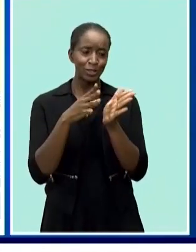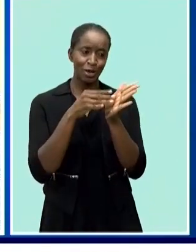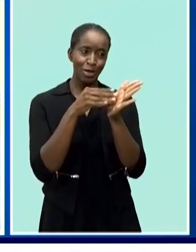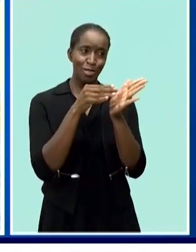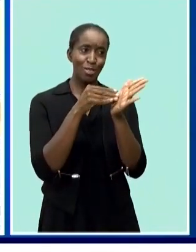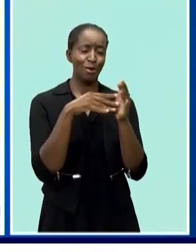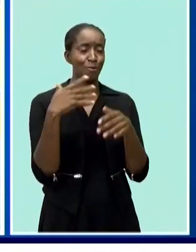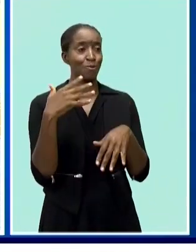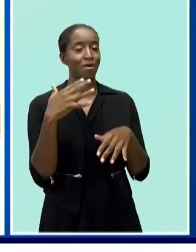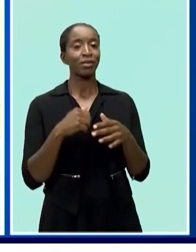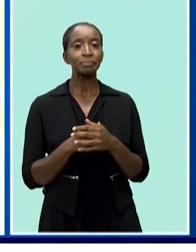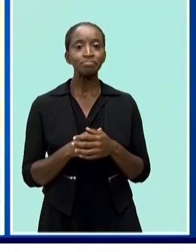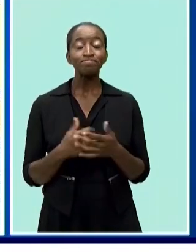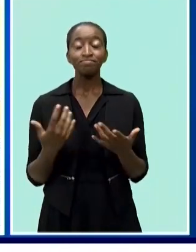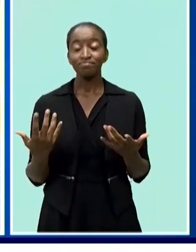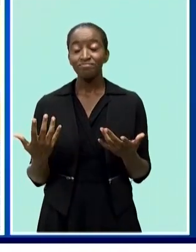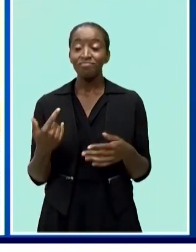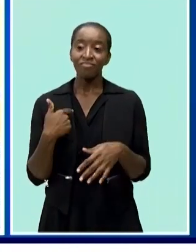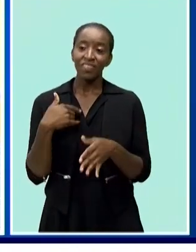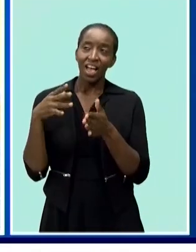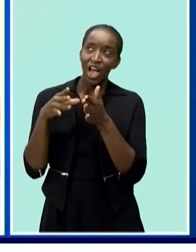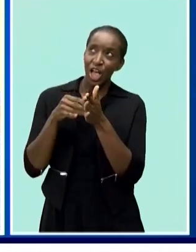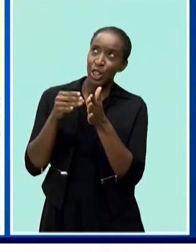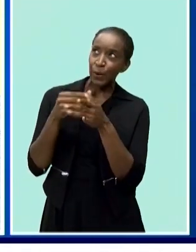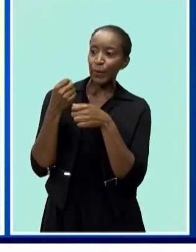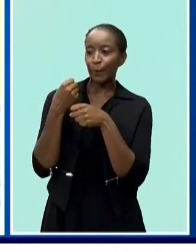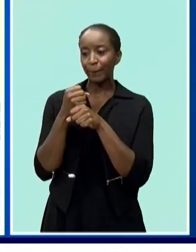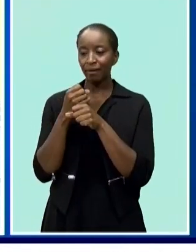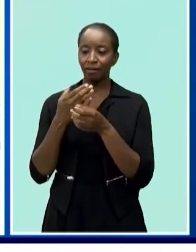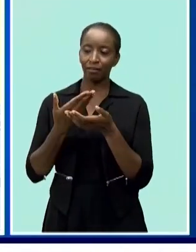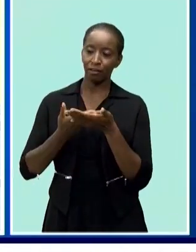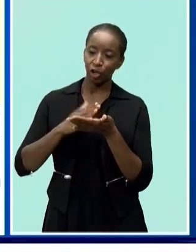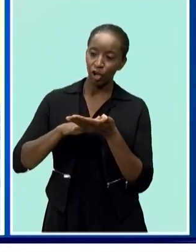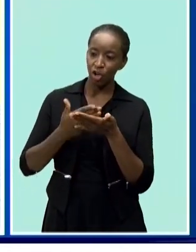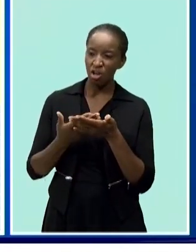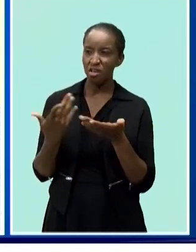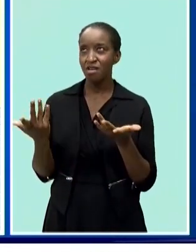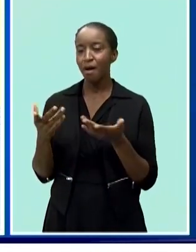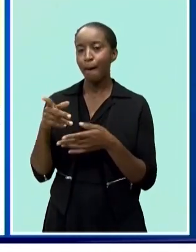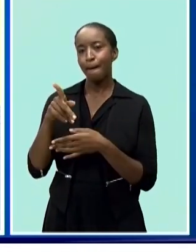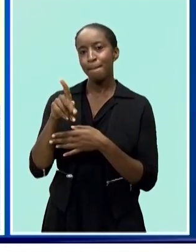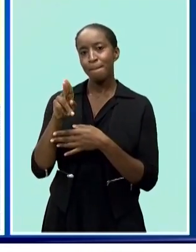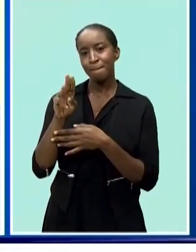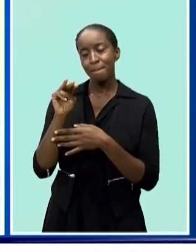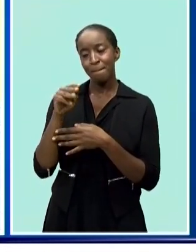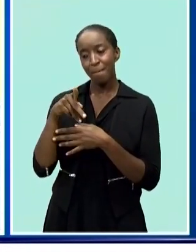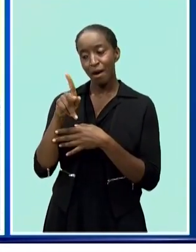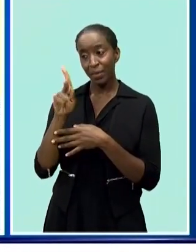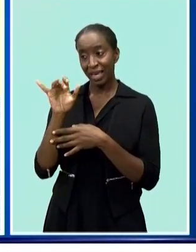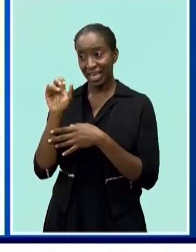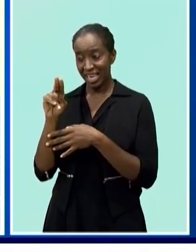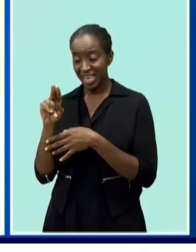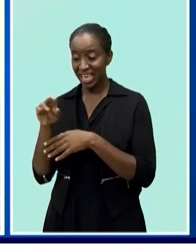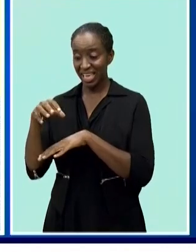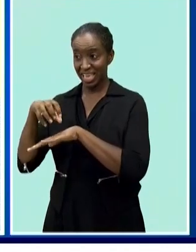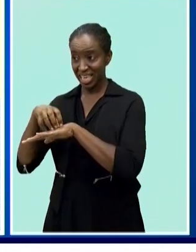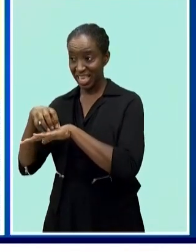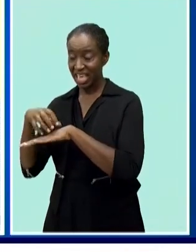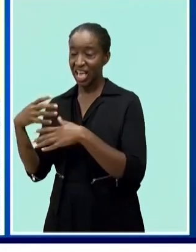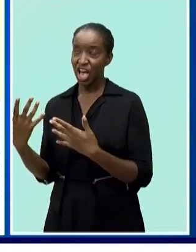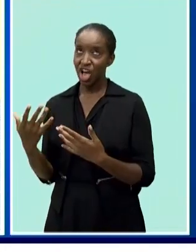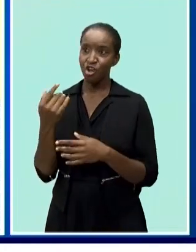I learned how to make things like pumpkin cakes and green banana